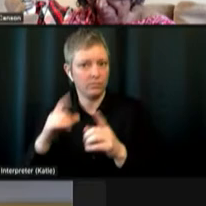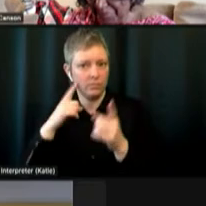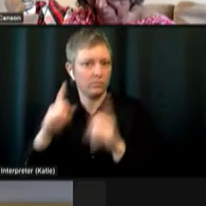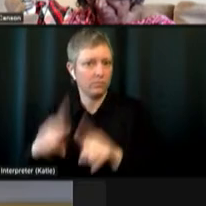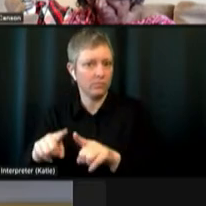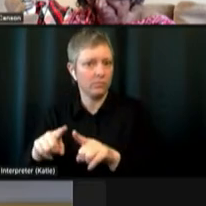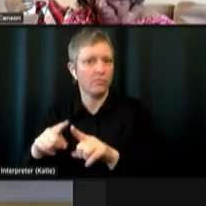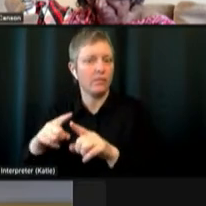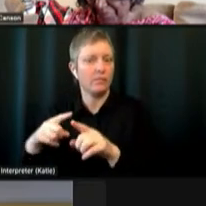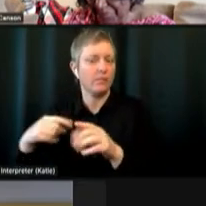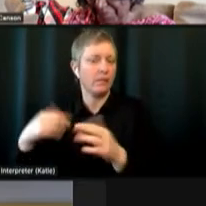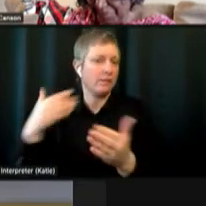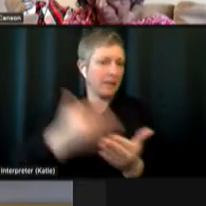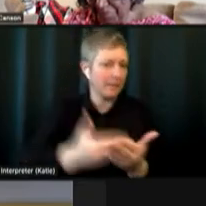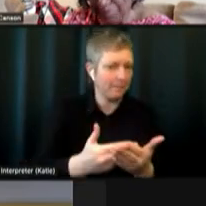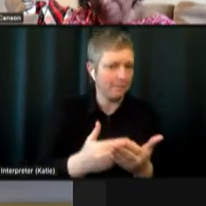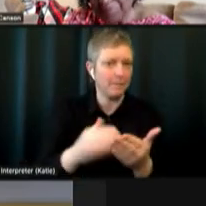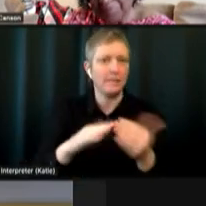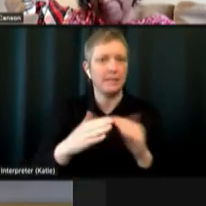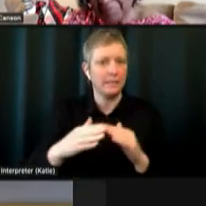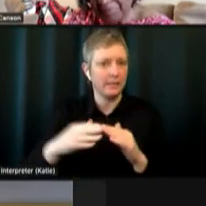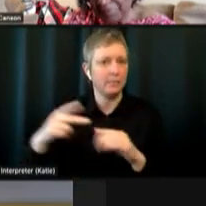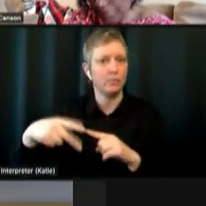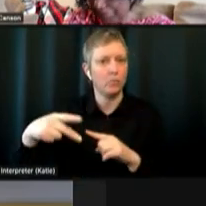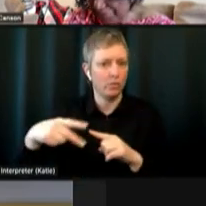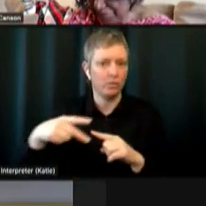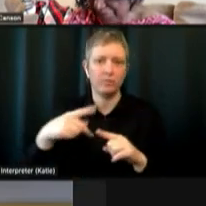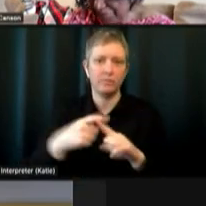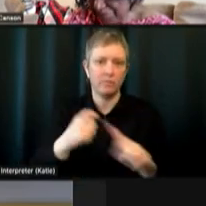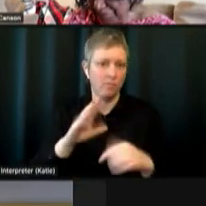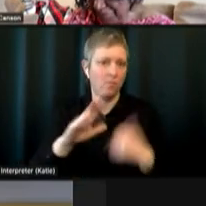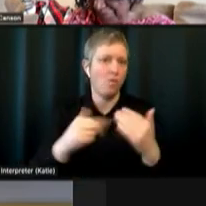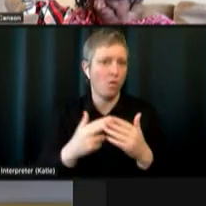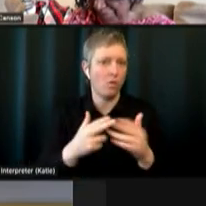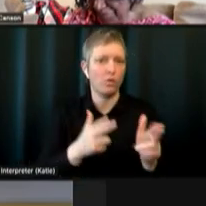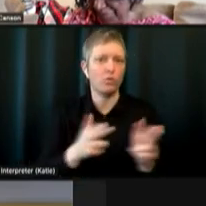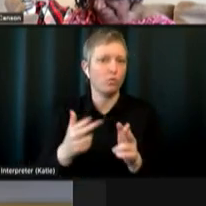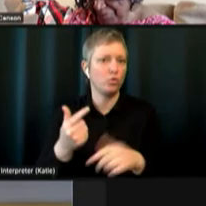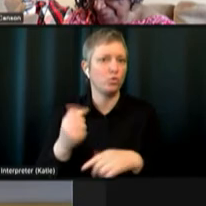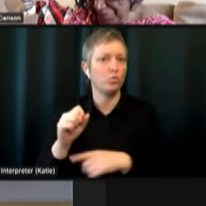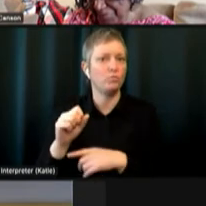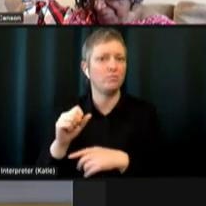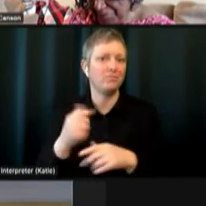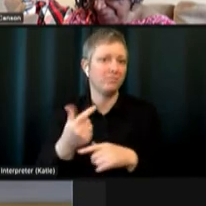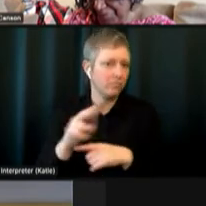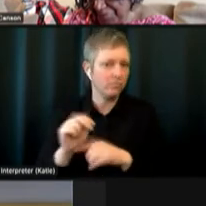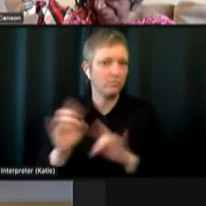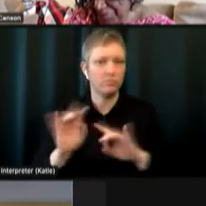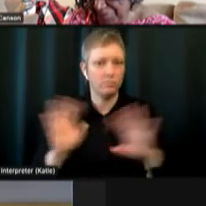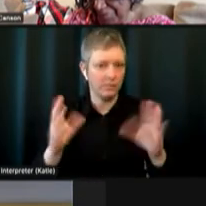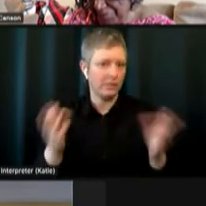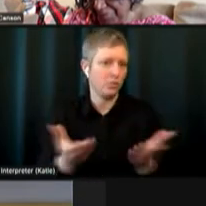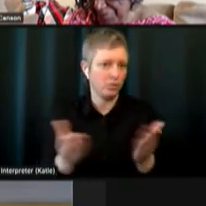Portland with all of the shootings here. But Dr. Haynes' history goes back